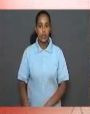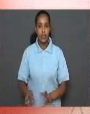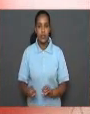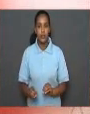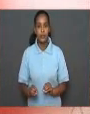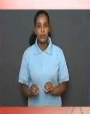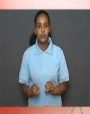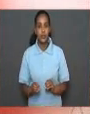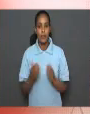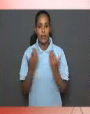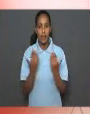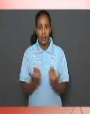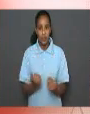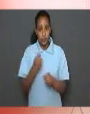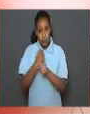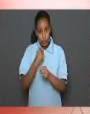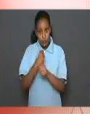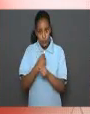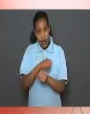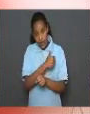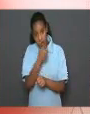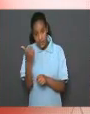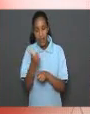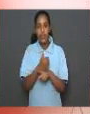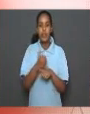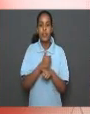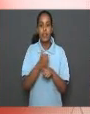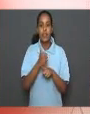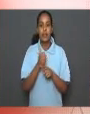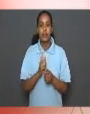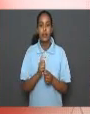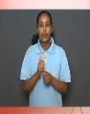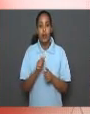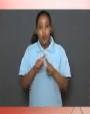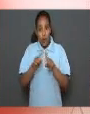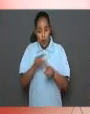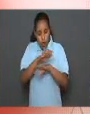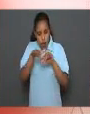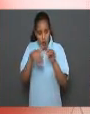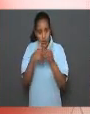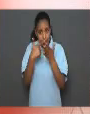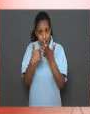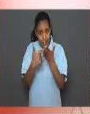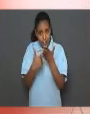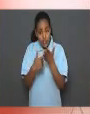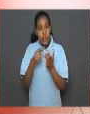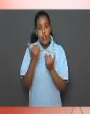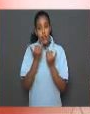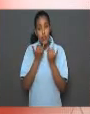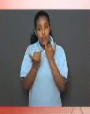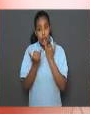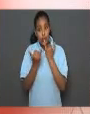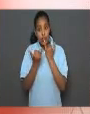Students, let us do another activity while all of this information